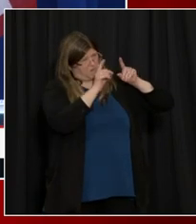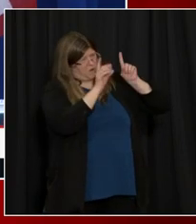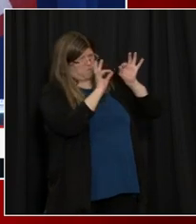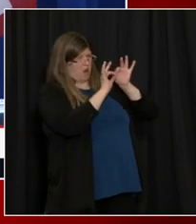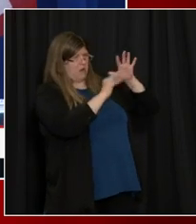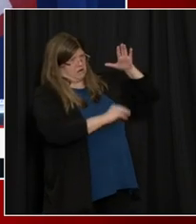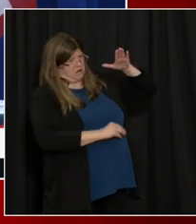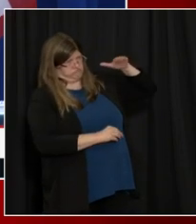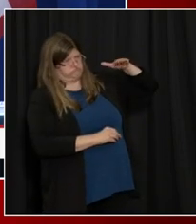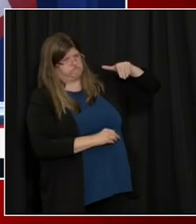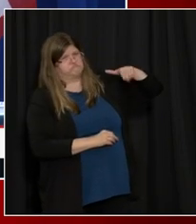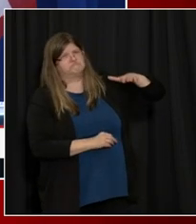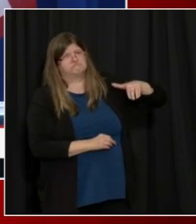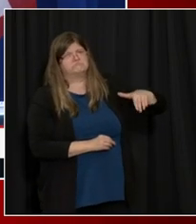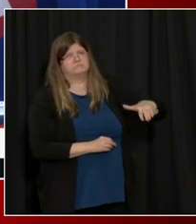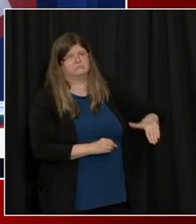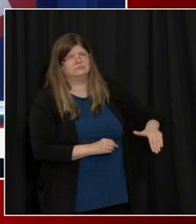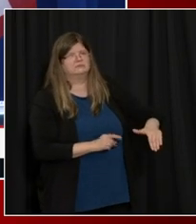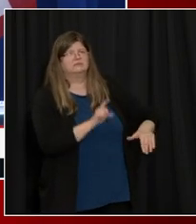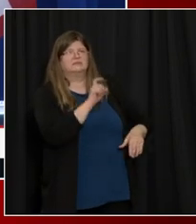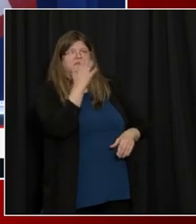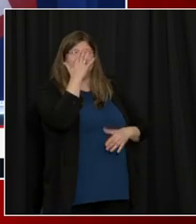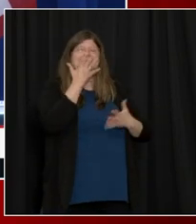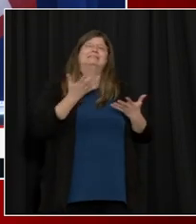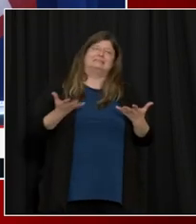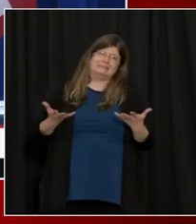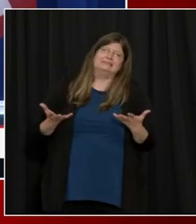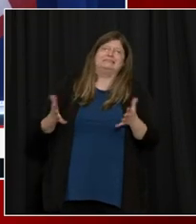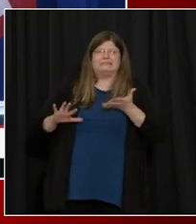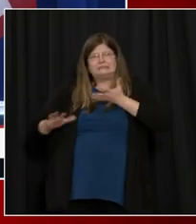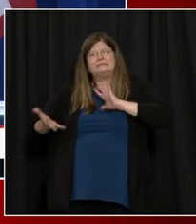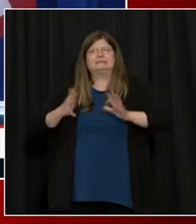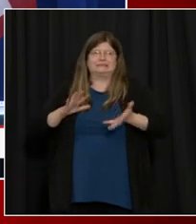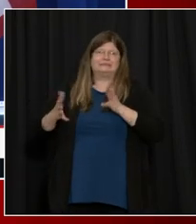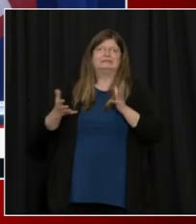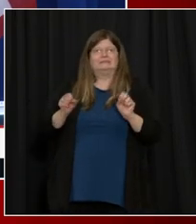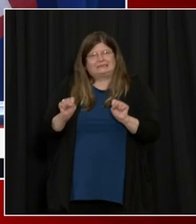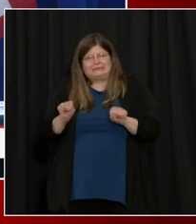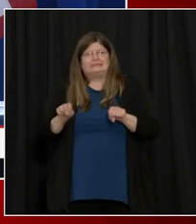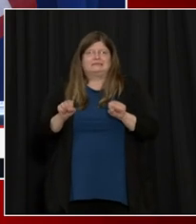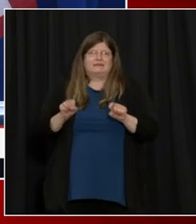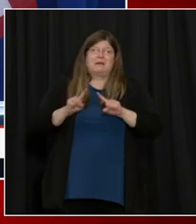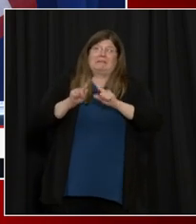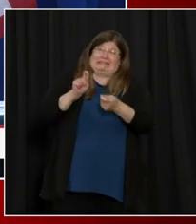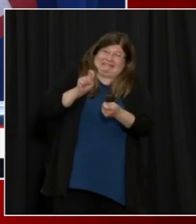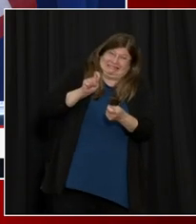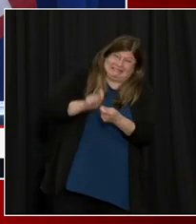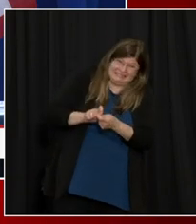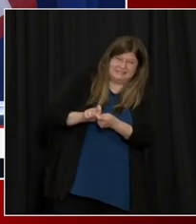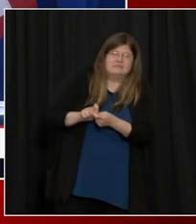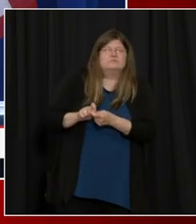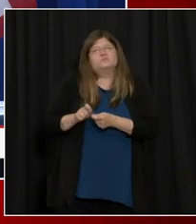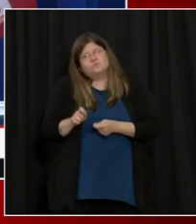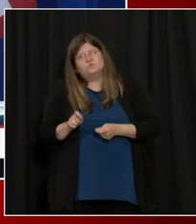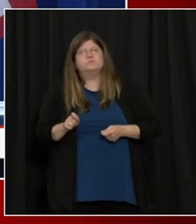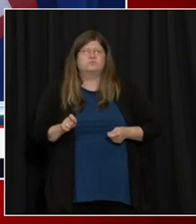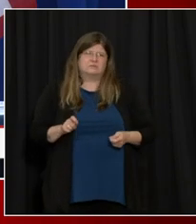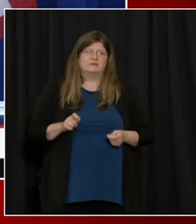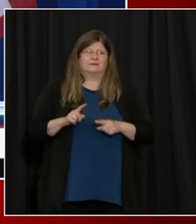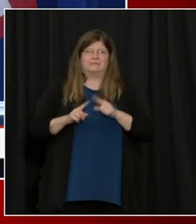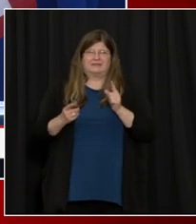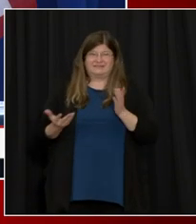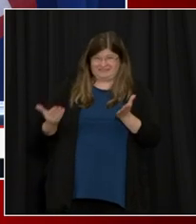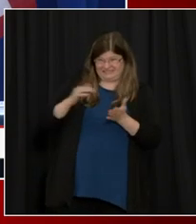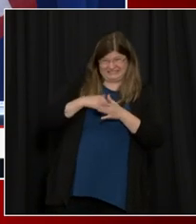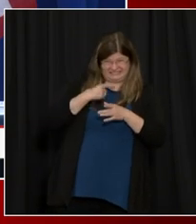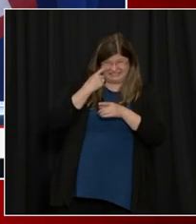I would say basically yes, but not exactly yes. So I would refer to my previous description. Don't make me